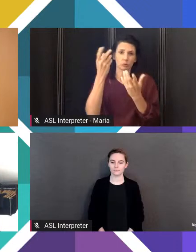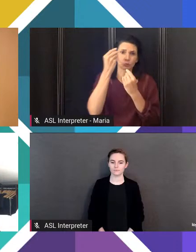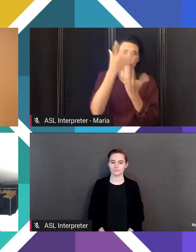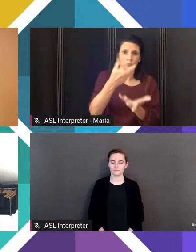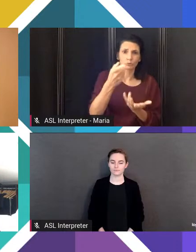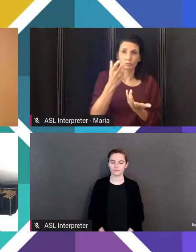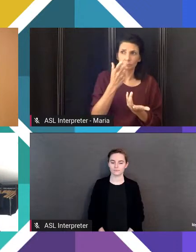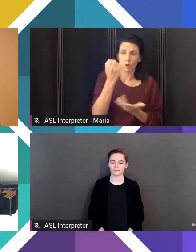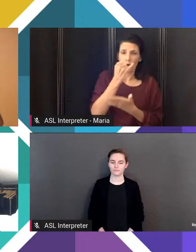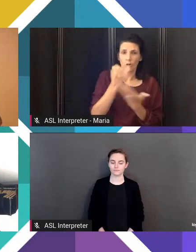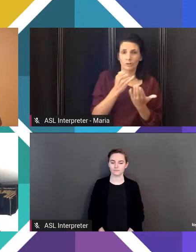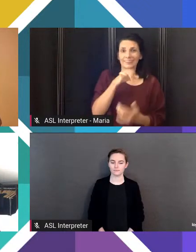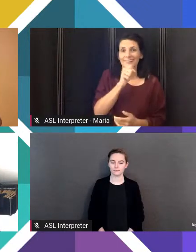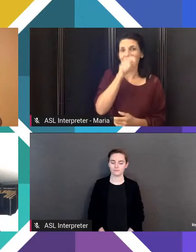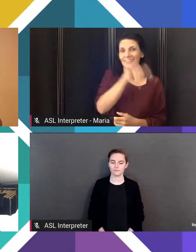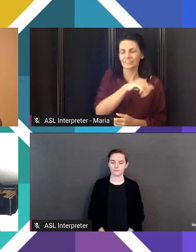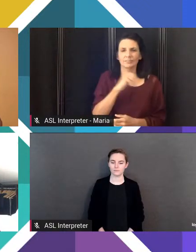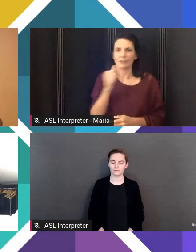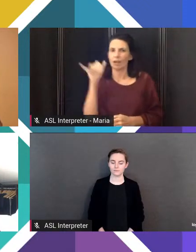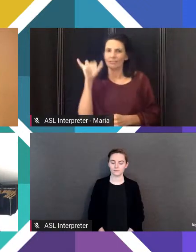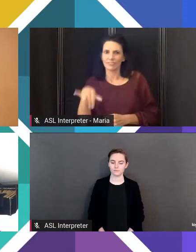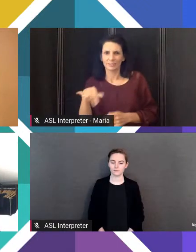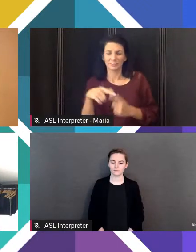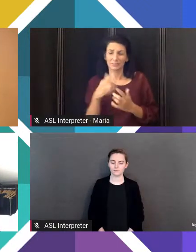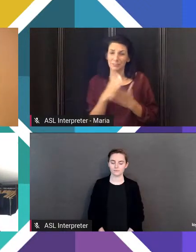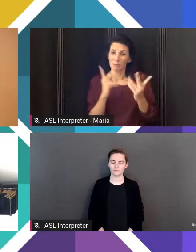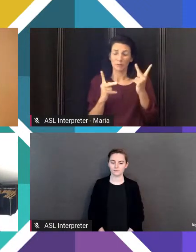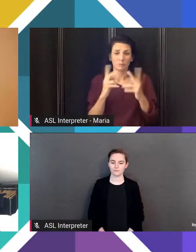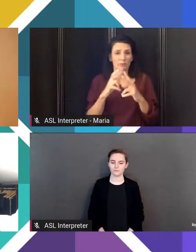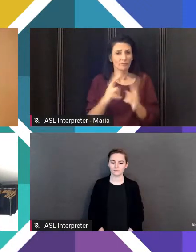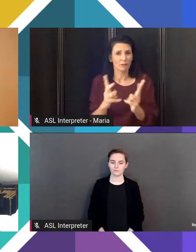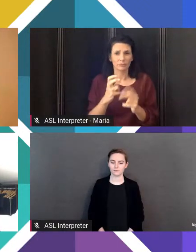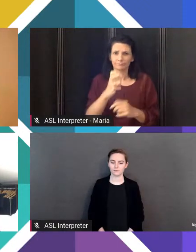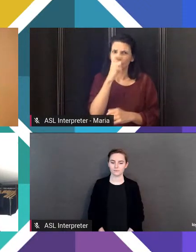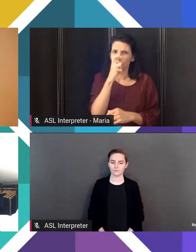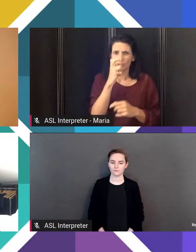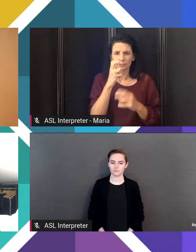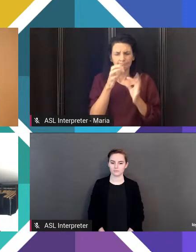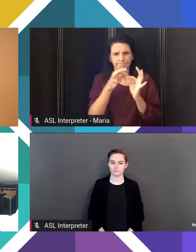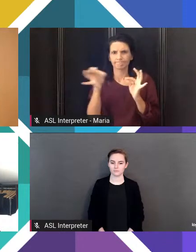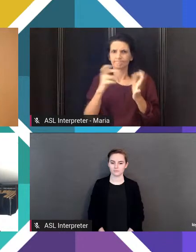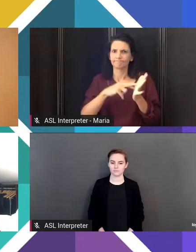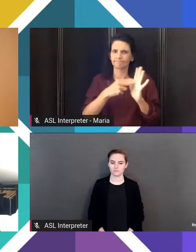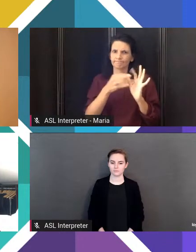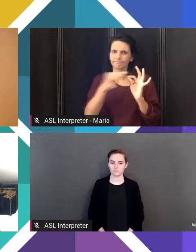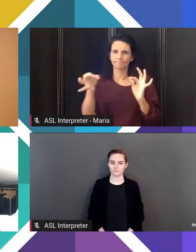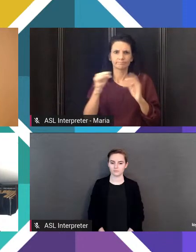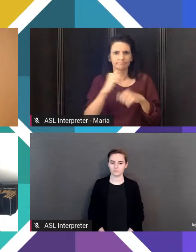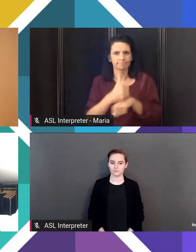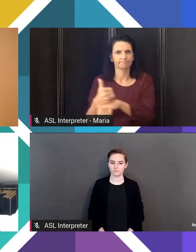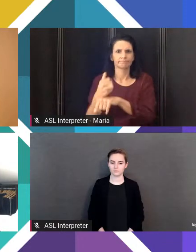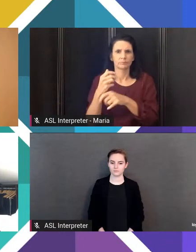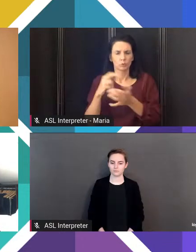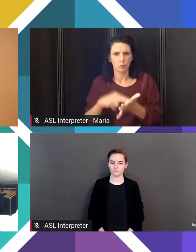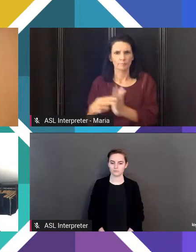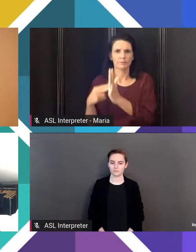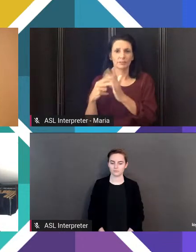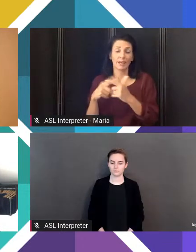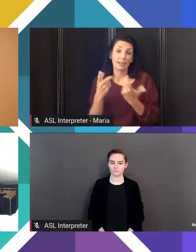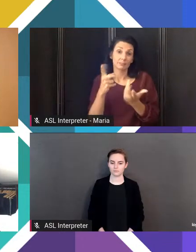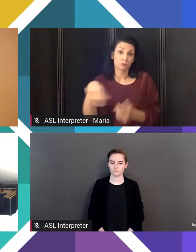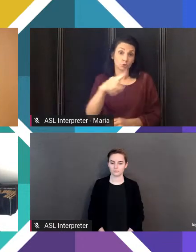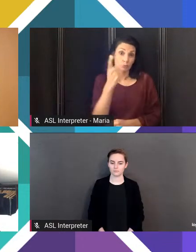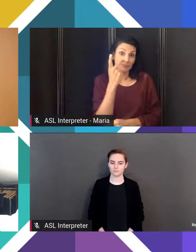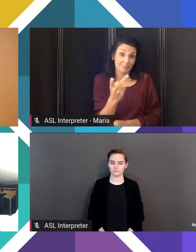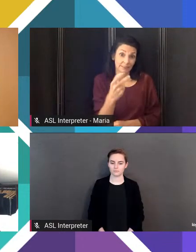Because people can have very rigid definitions of it. And also, did you see queer folks in art? Did you see